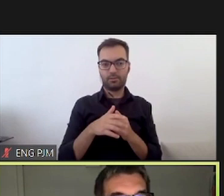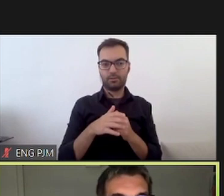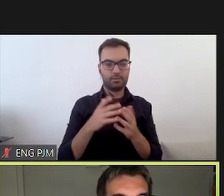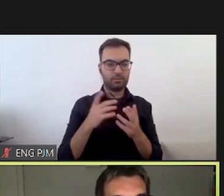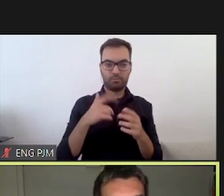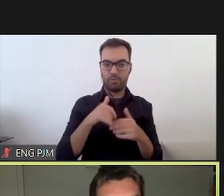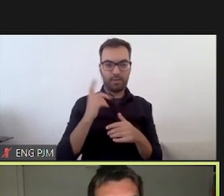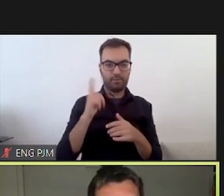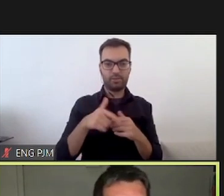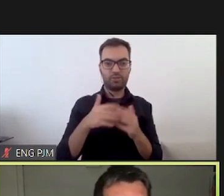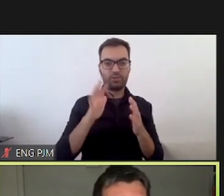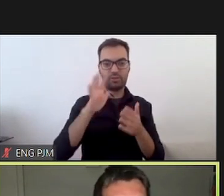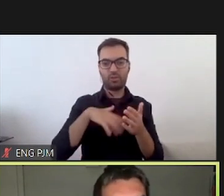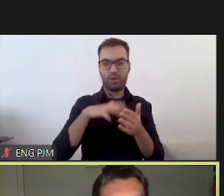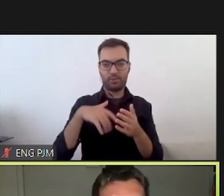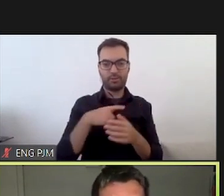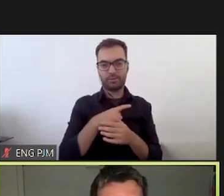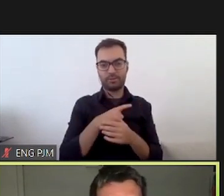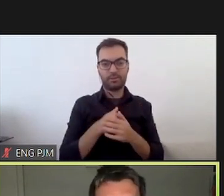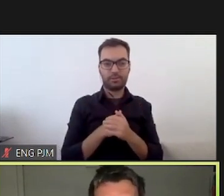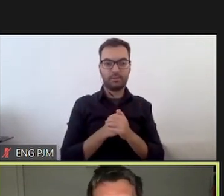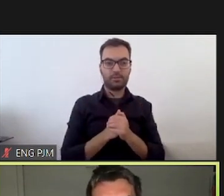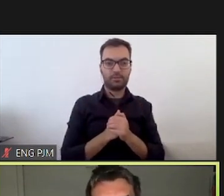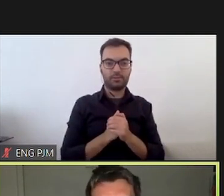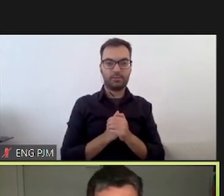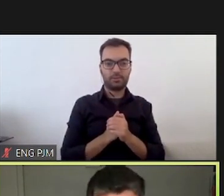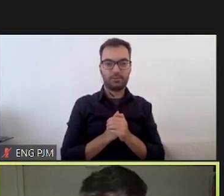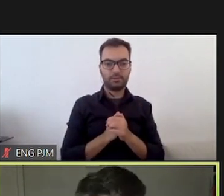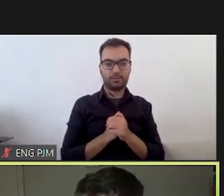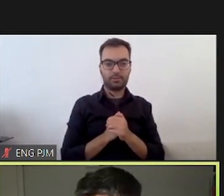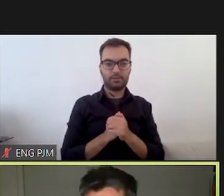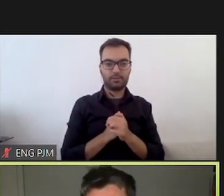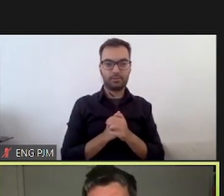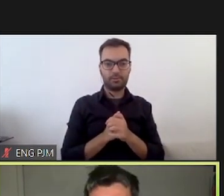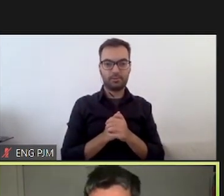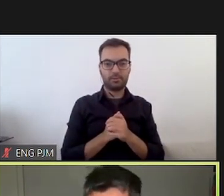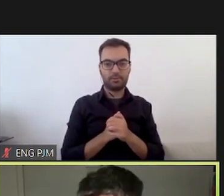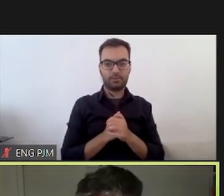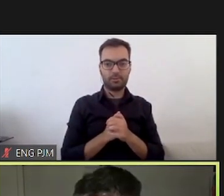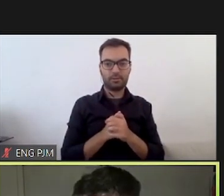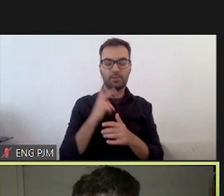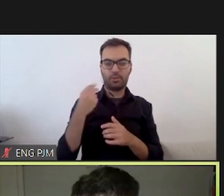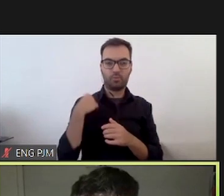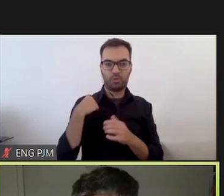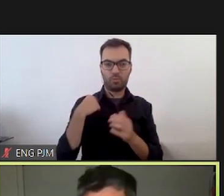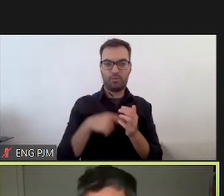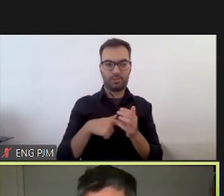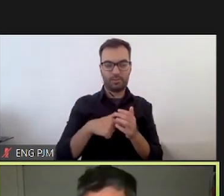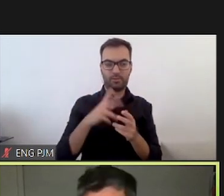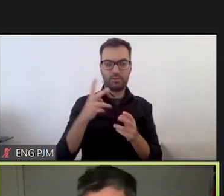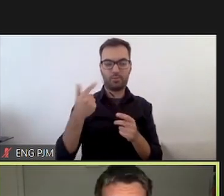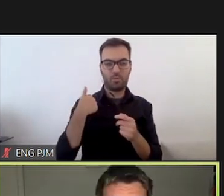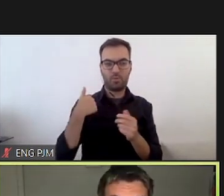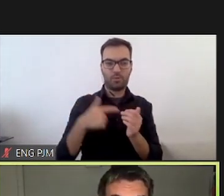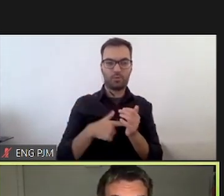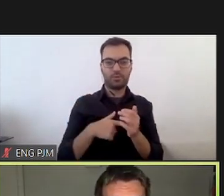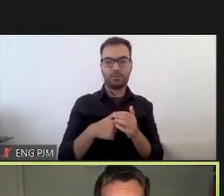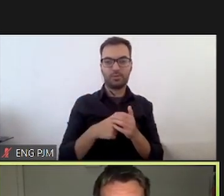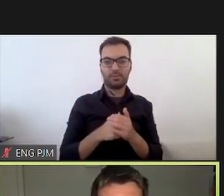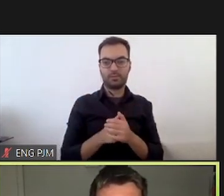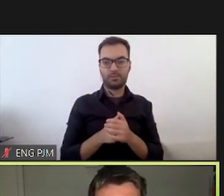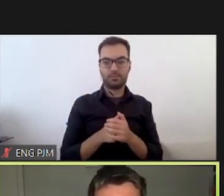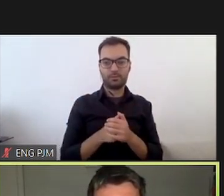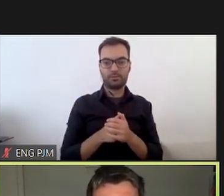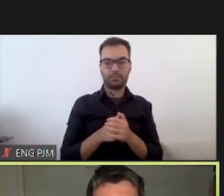this. This is some news from somebody who mentioned about that. I don't know if you hear me,